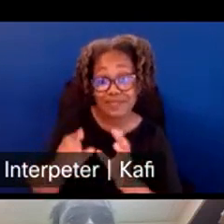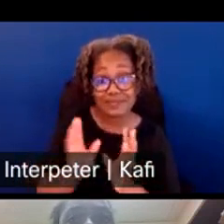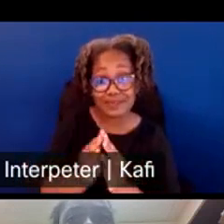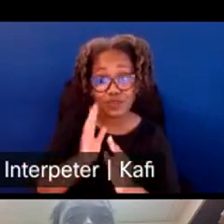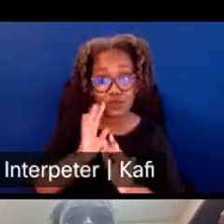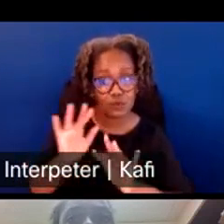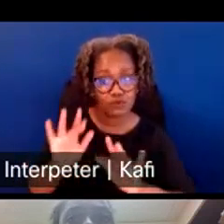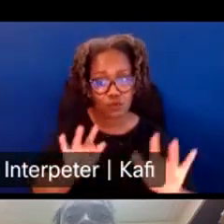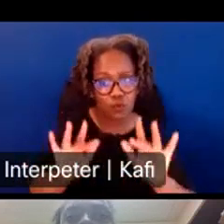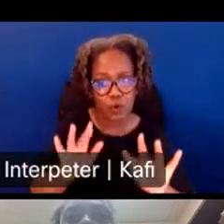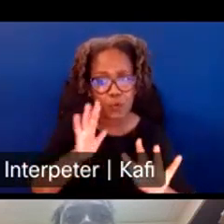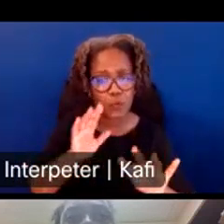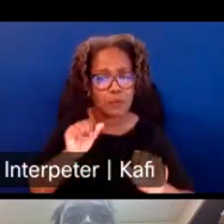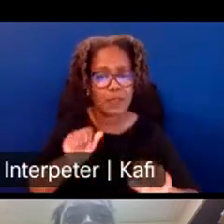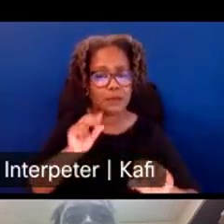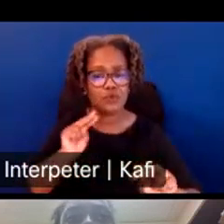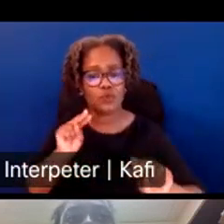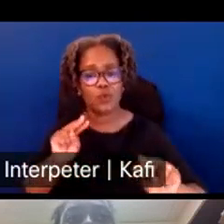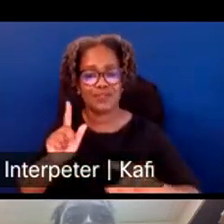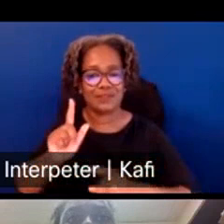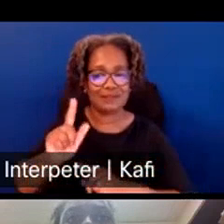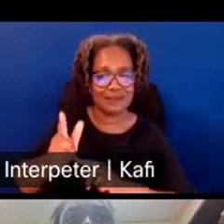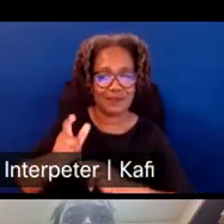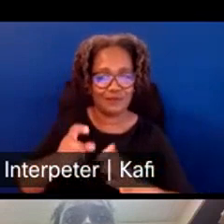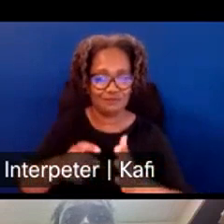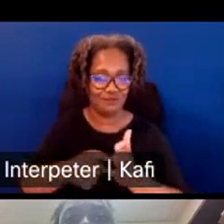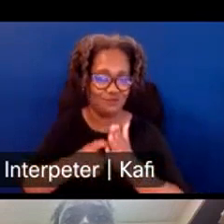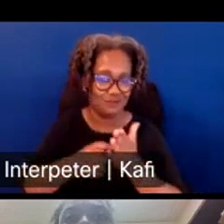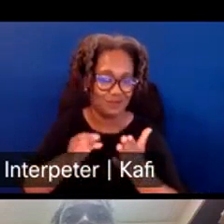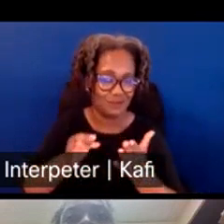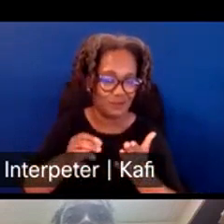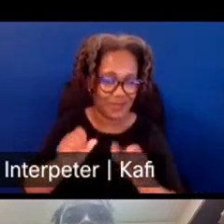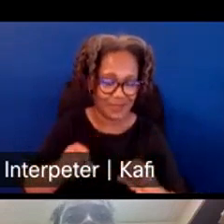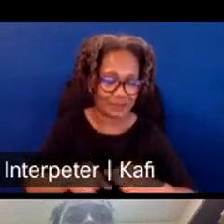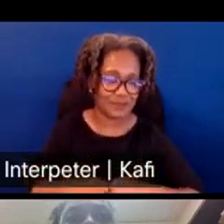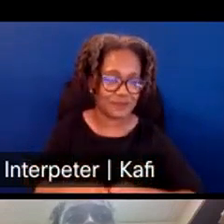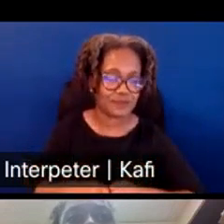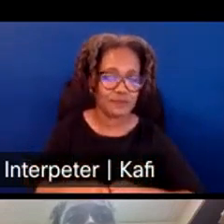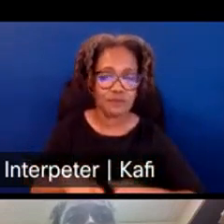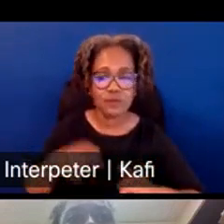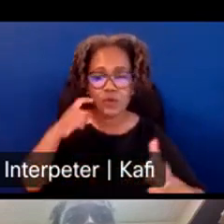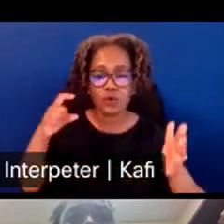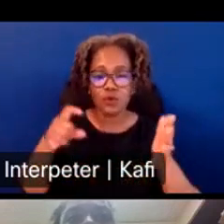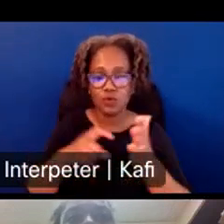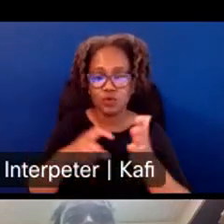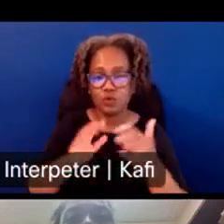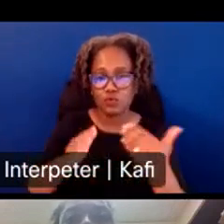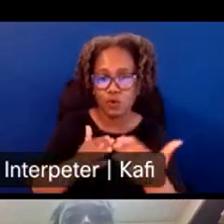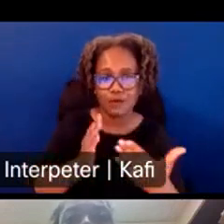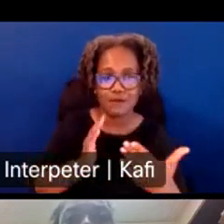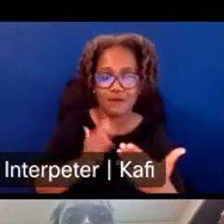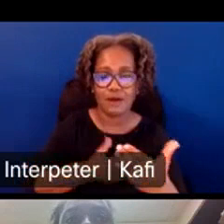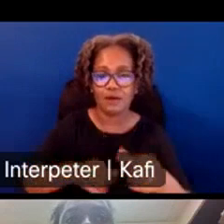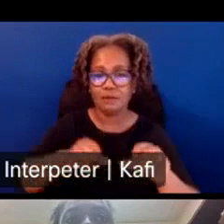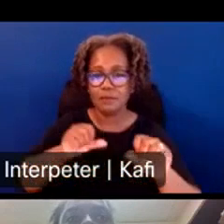on-demand recordings, you will be notified soon of today's program's availability and all of our recent programs when they are ready to